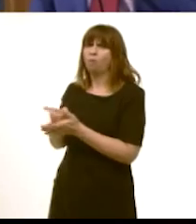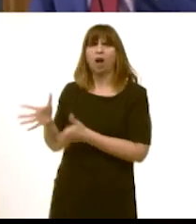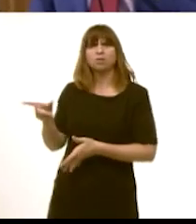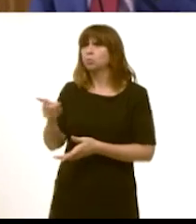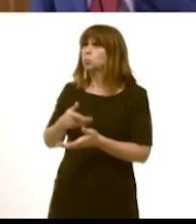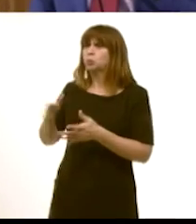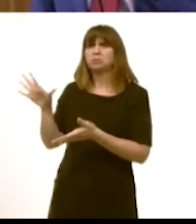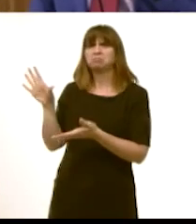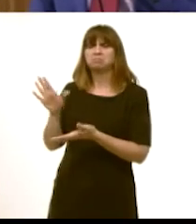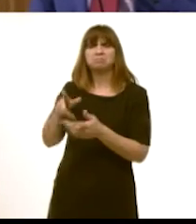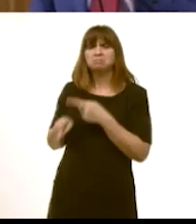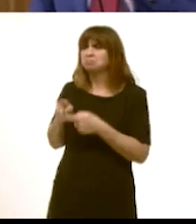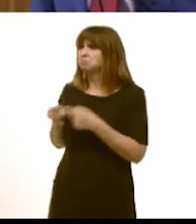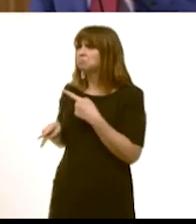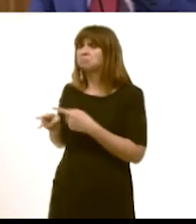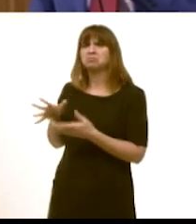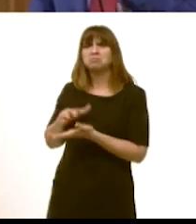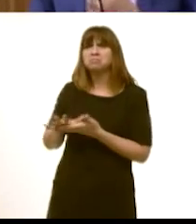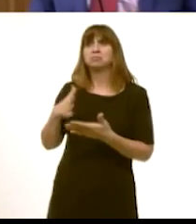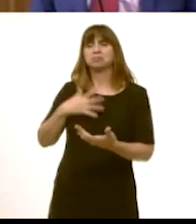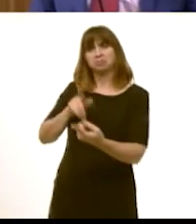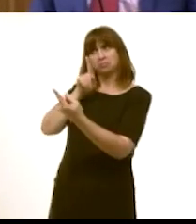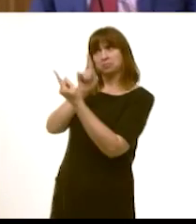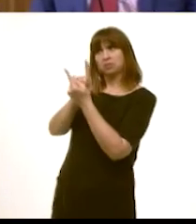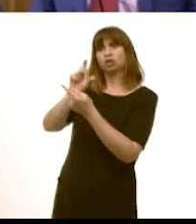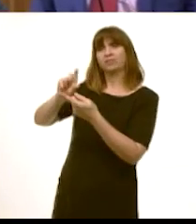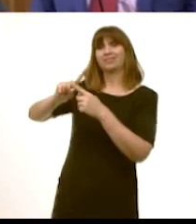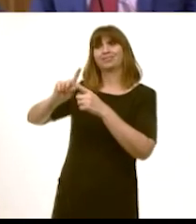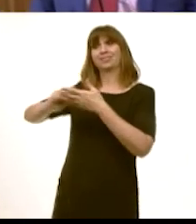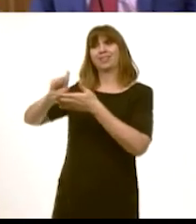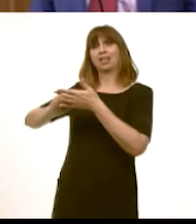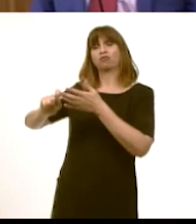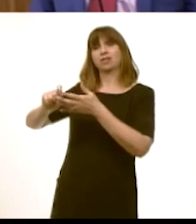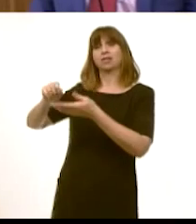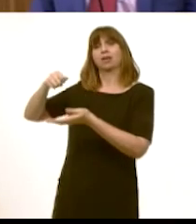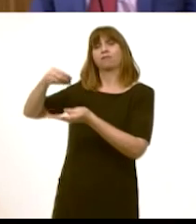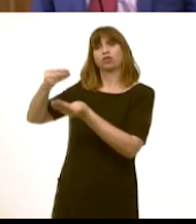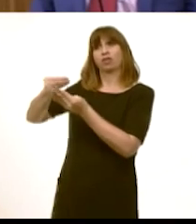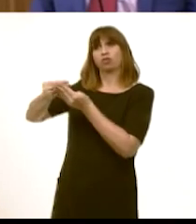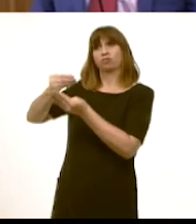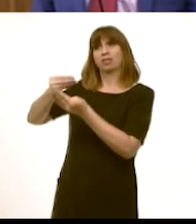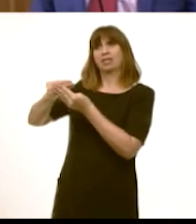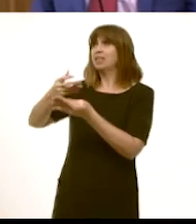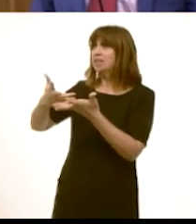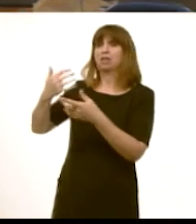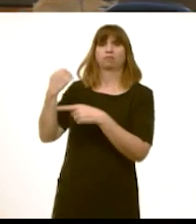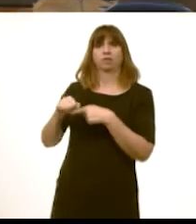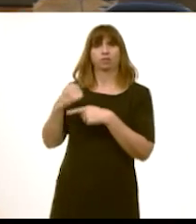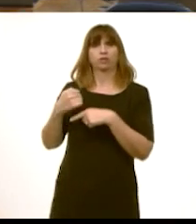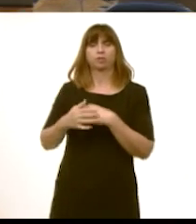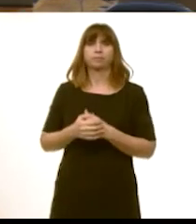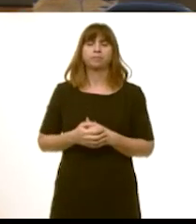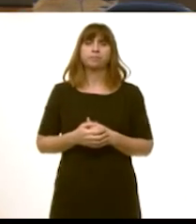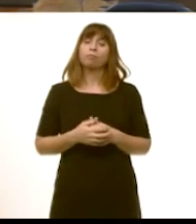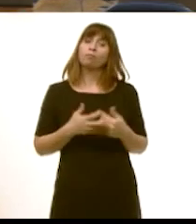in Scotland and Northern Ireland, have pressed for a meeting face-to-face with the Chief Secretary of the Treasury and have been refused at every turn. First Minister, as a